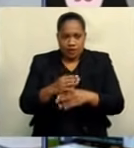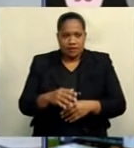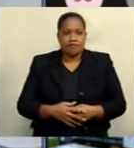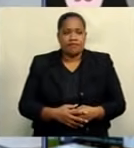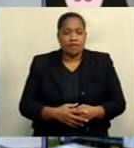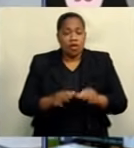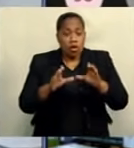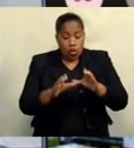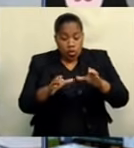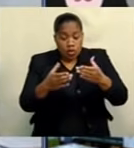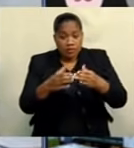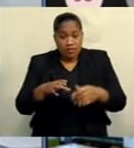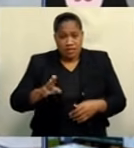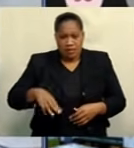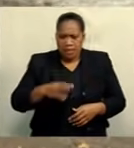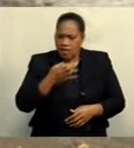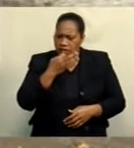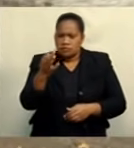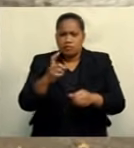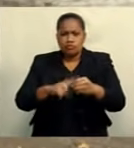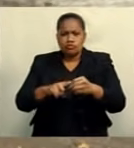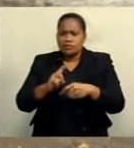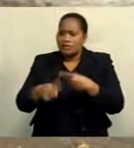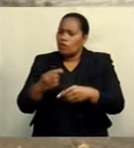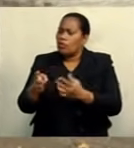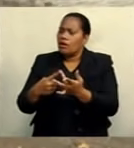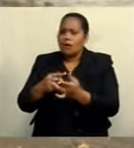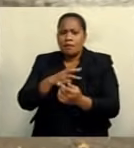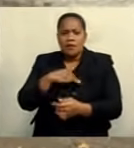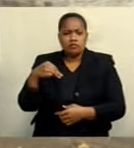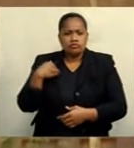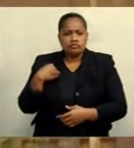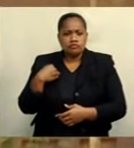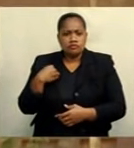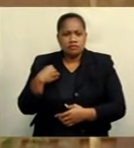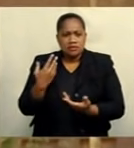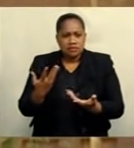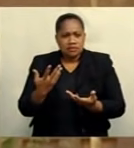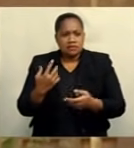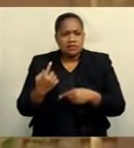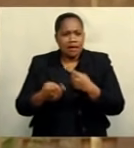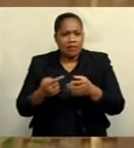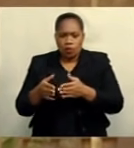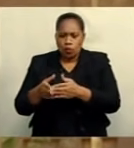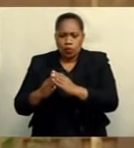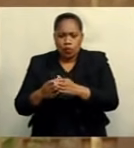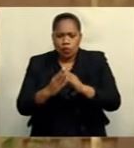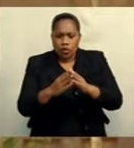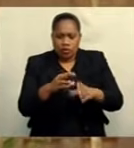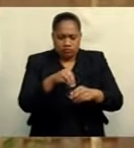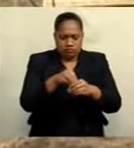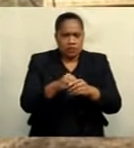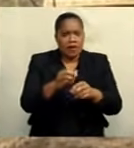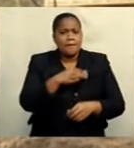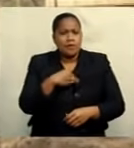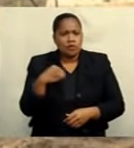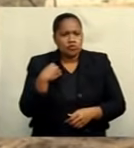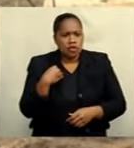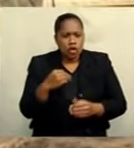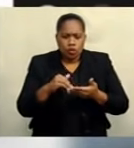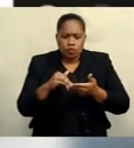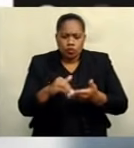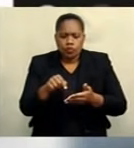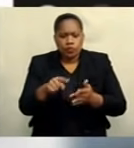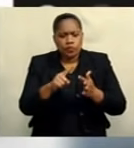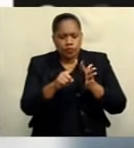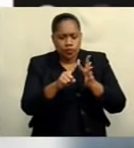Aseri Randronro questioned the involvement of other ministries following the establishment of units within ministries to help in EIA